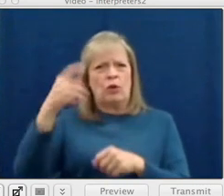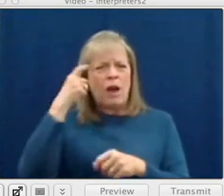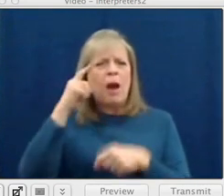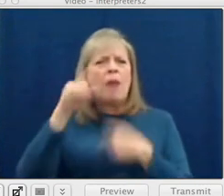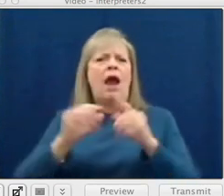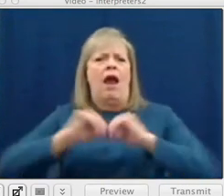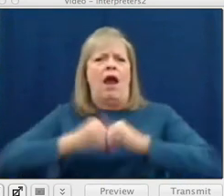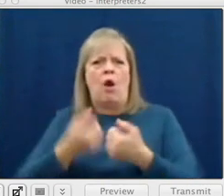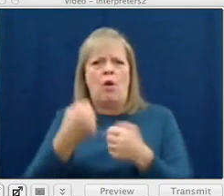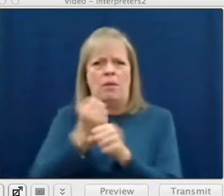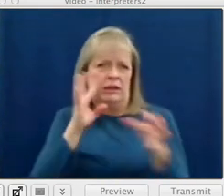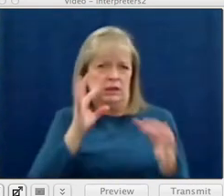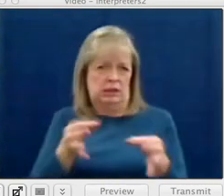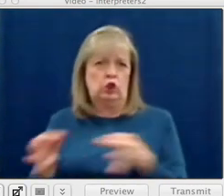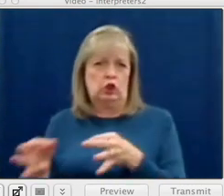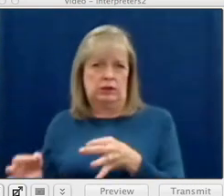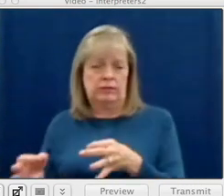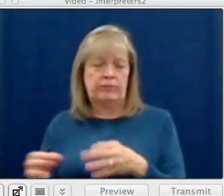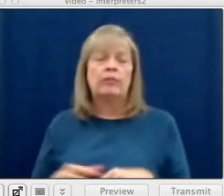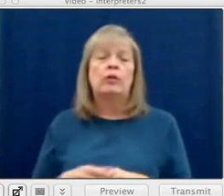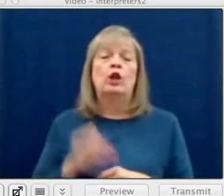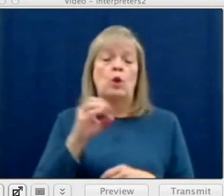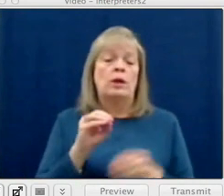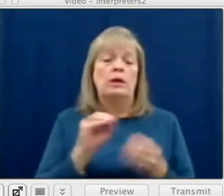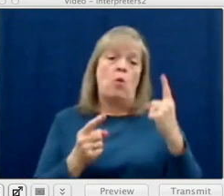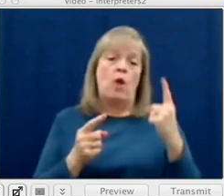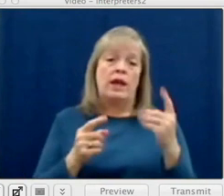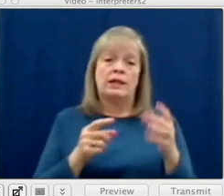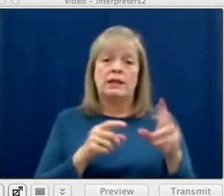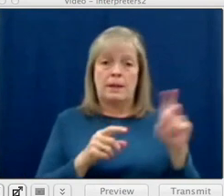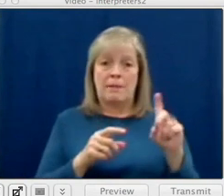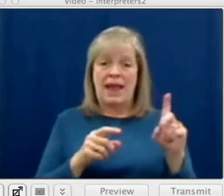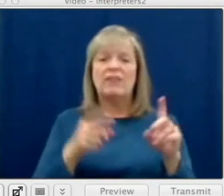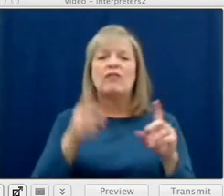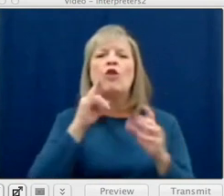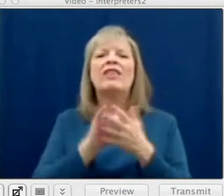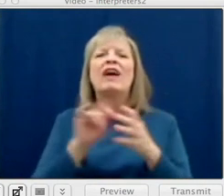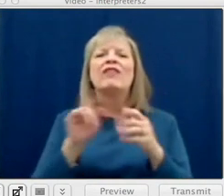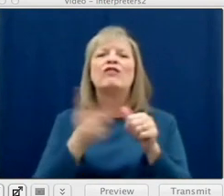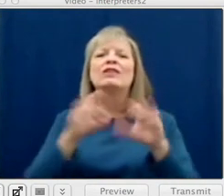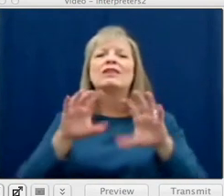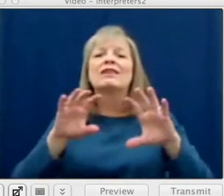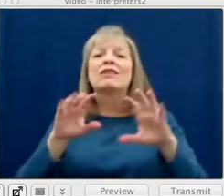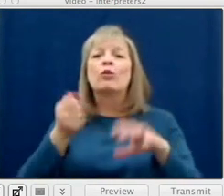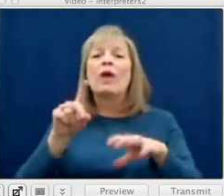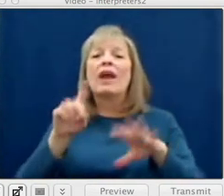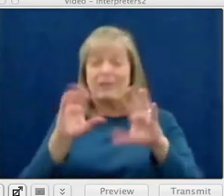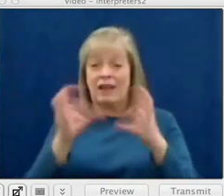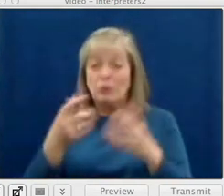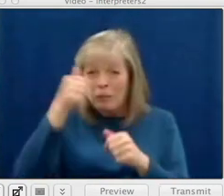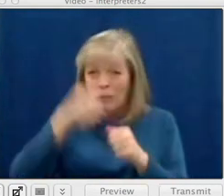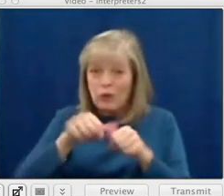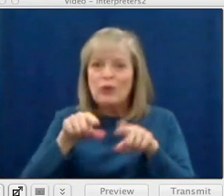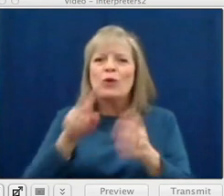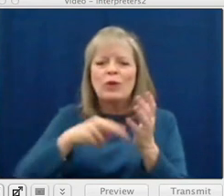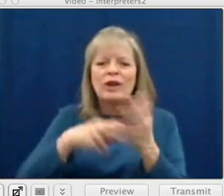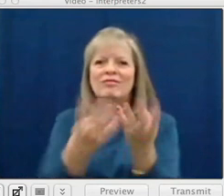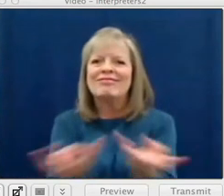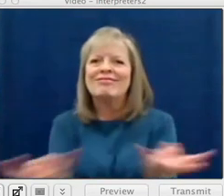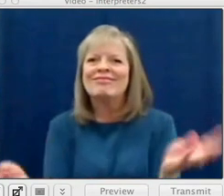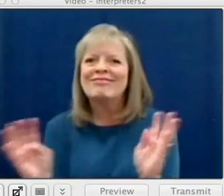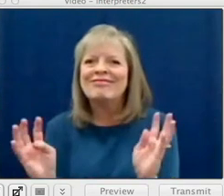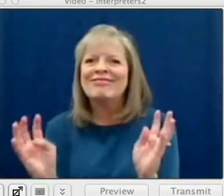All right, so in the main demand in the first grade classroom, if you remember, you've got the first grade classroom at reading time, again, another one we use